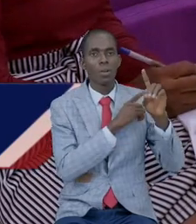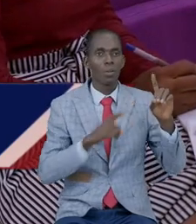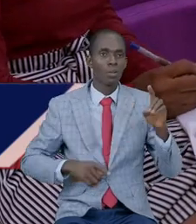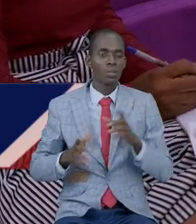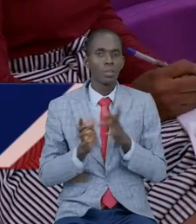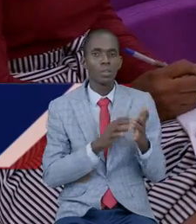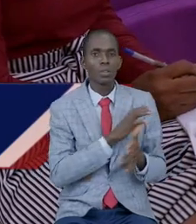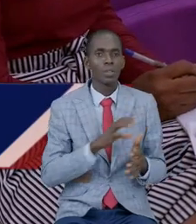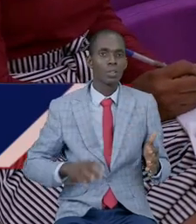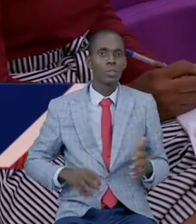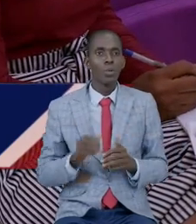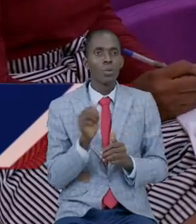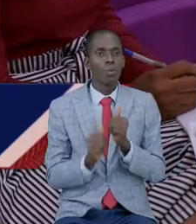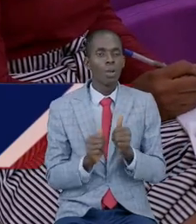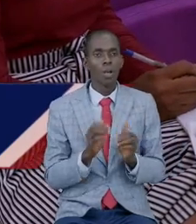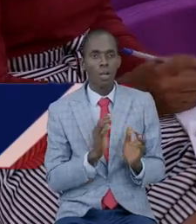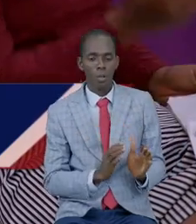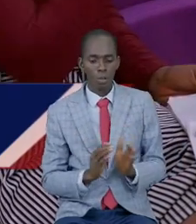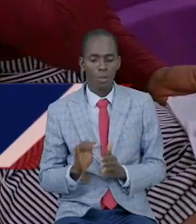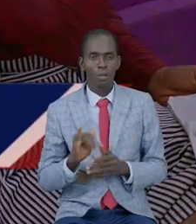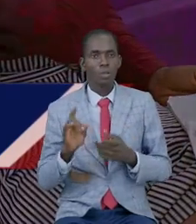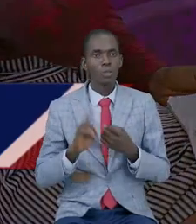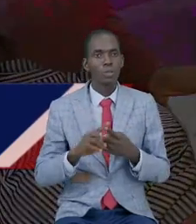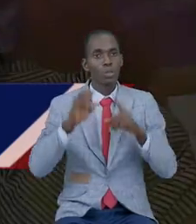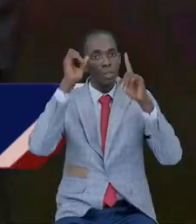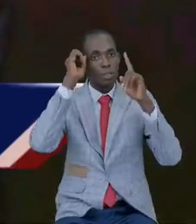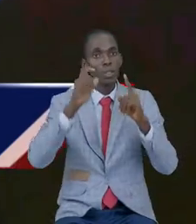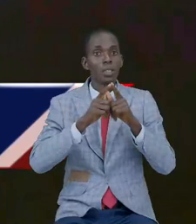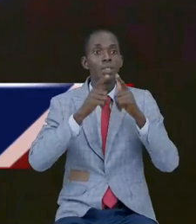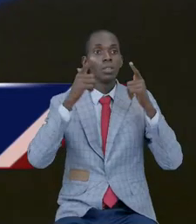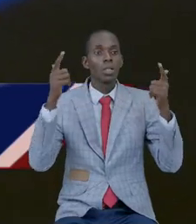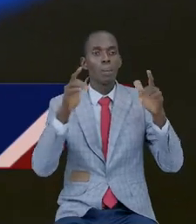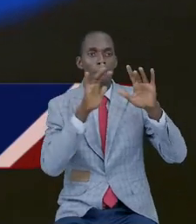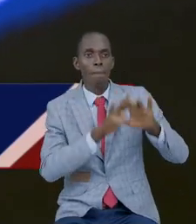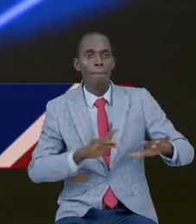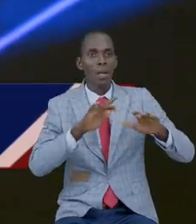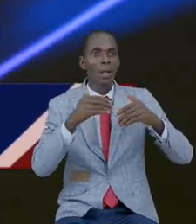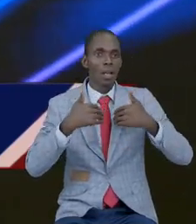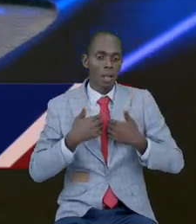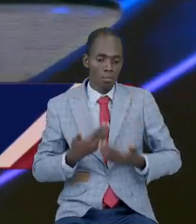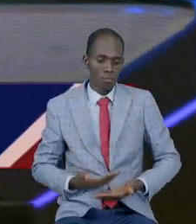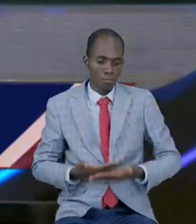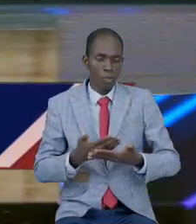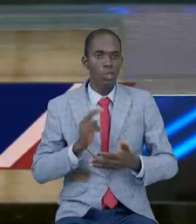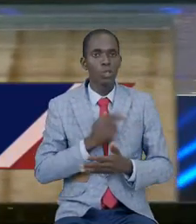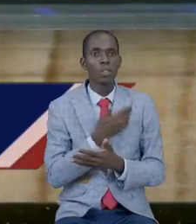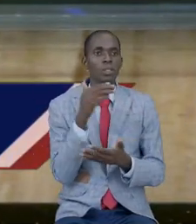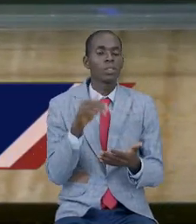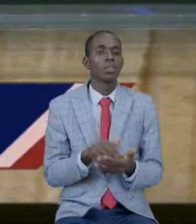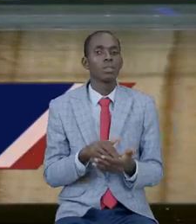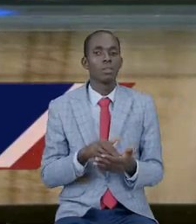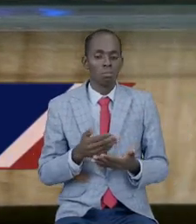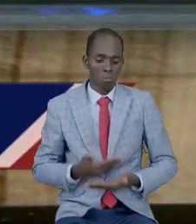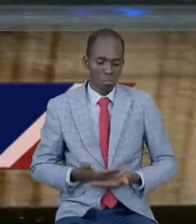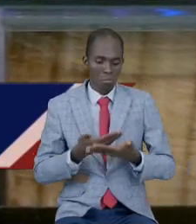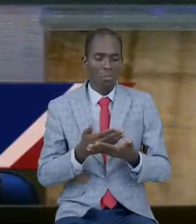christ which according to his abundant mercy has begotten us again begotten